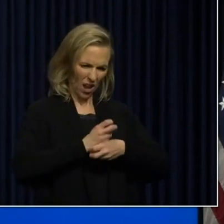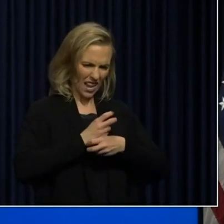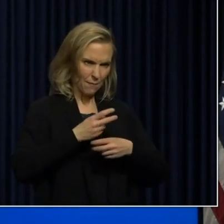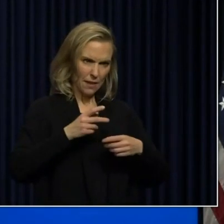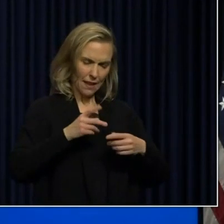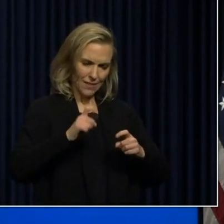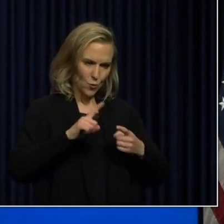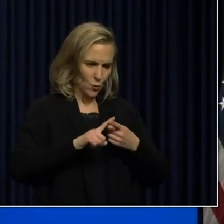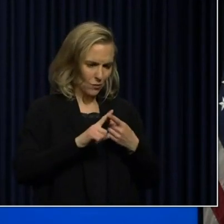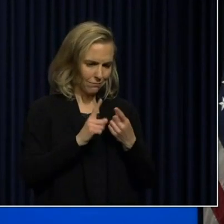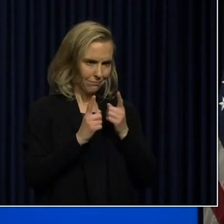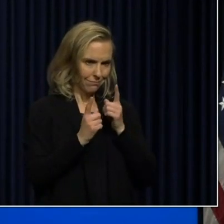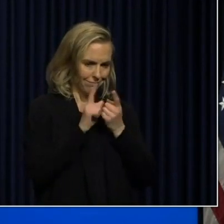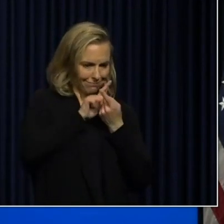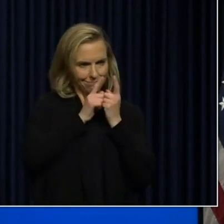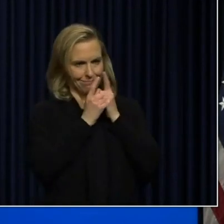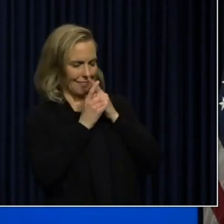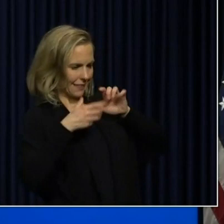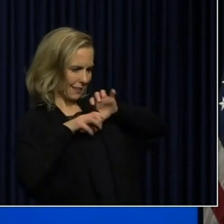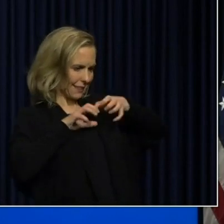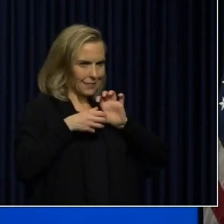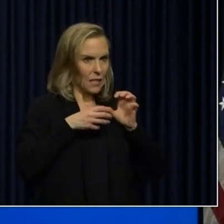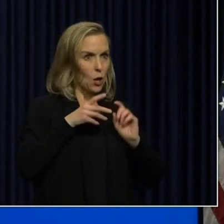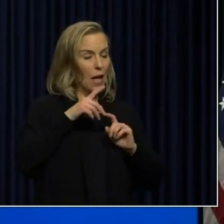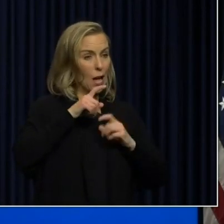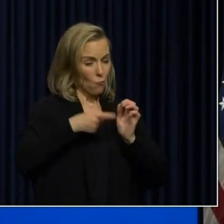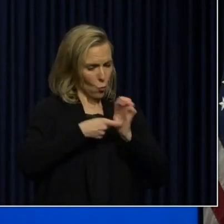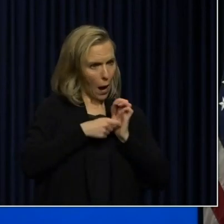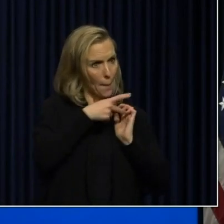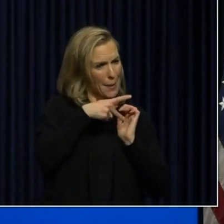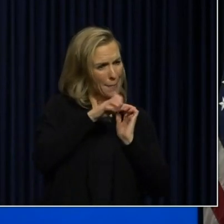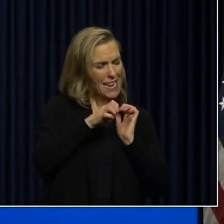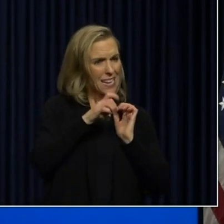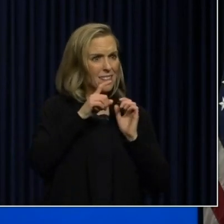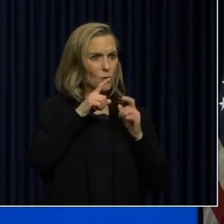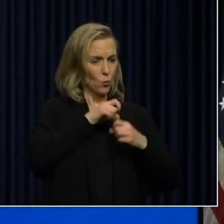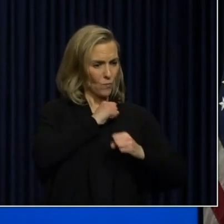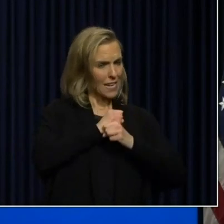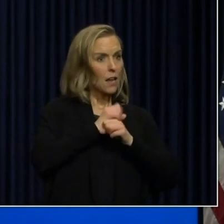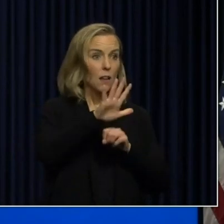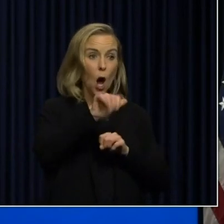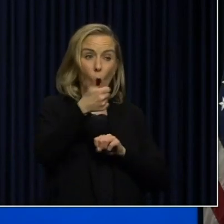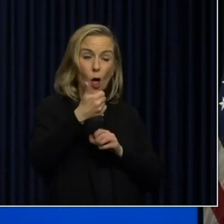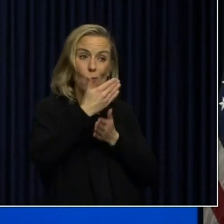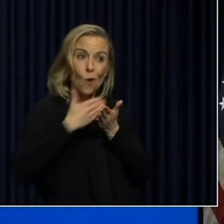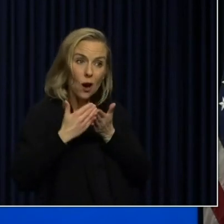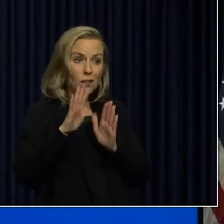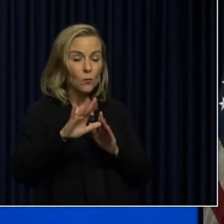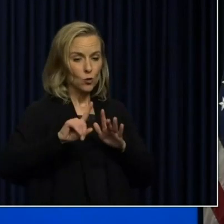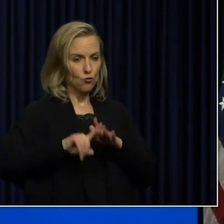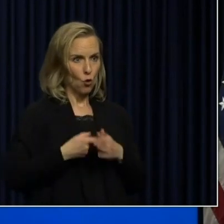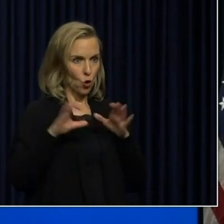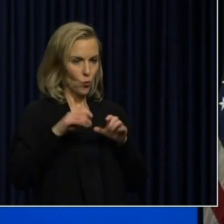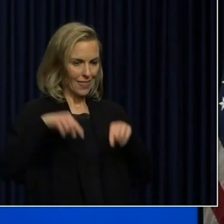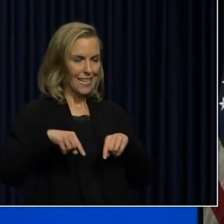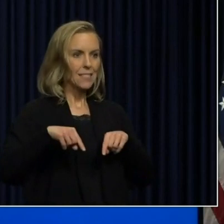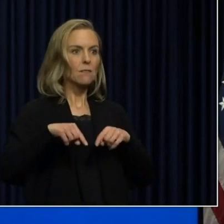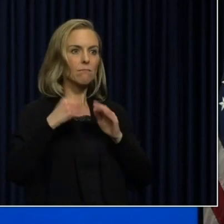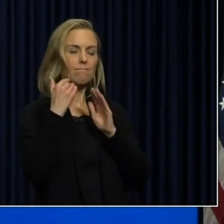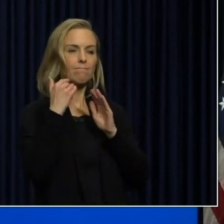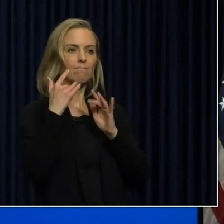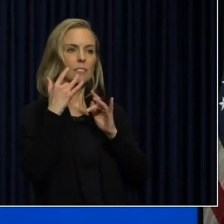be very personal with someone in order to do that, and the amount of PPE required. But there's another facet. When we started doing these